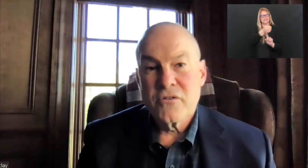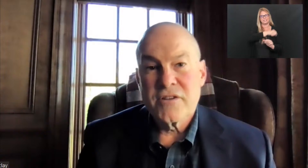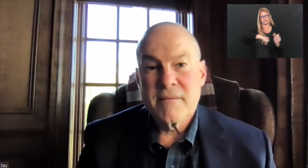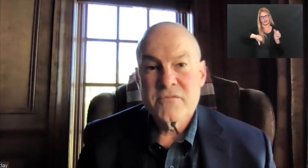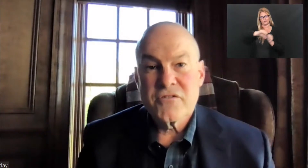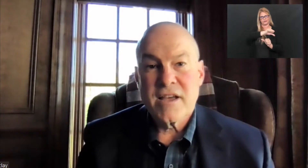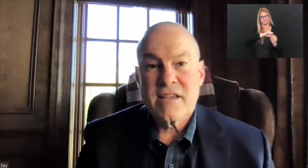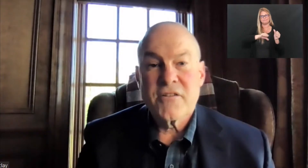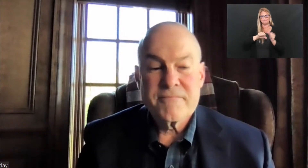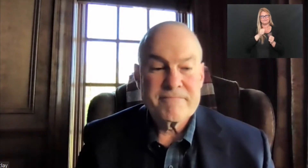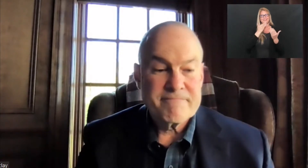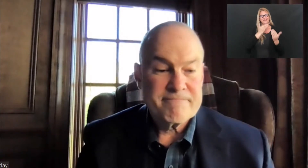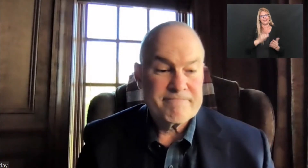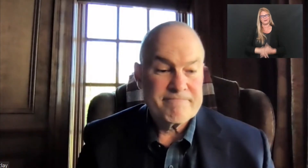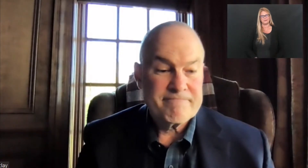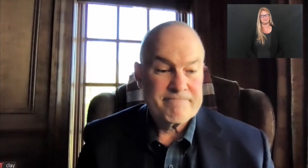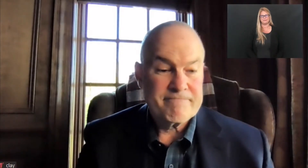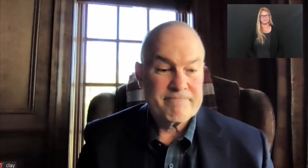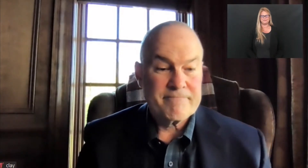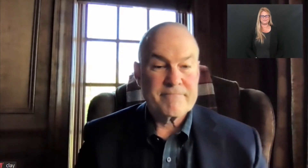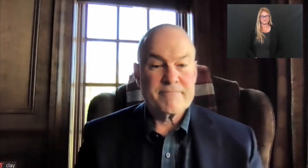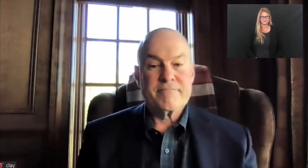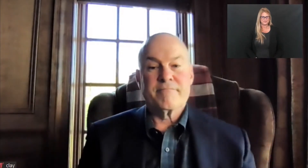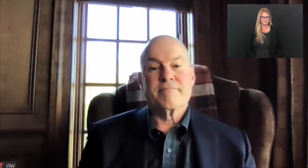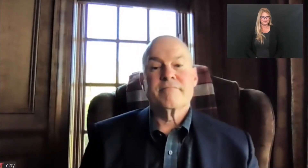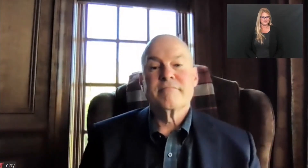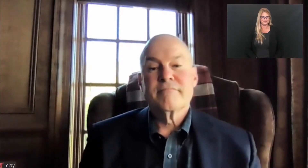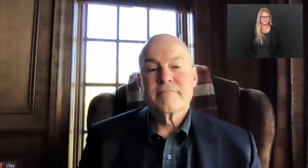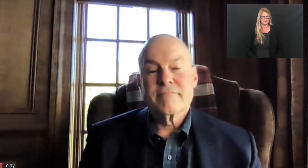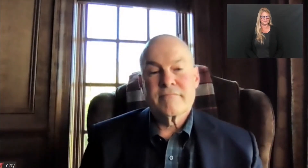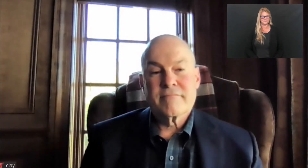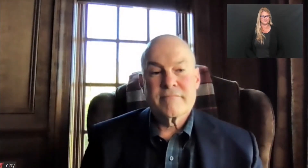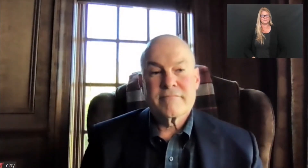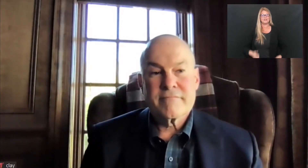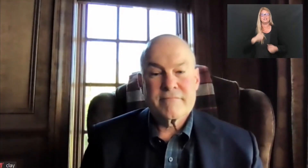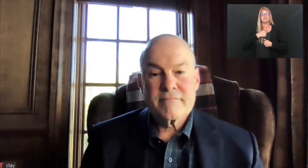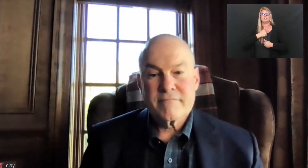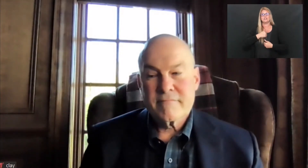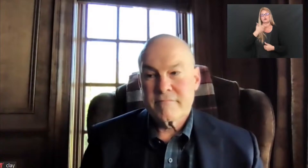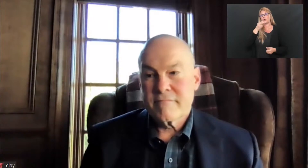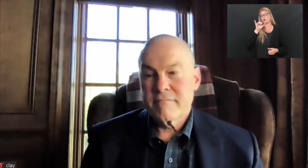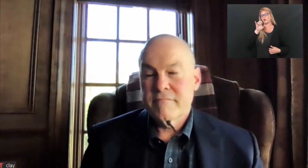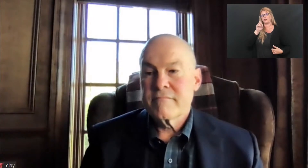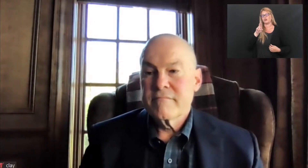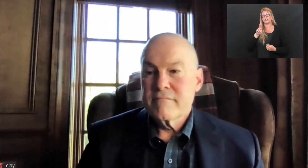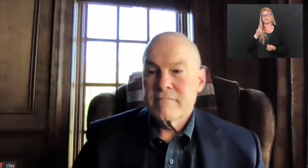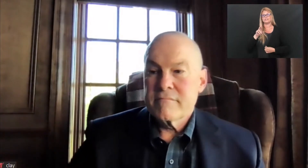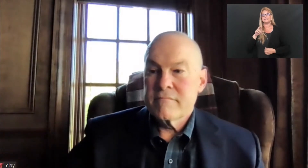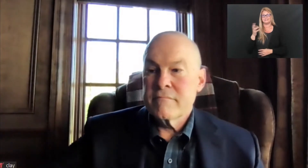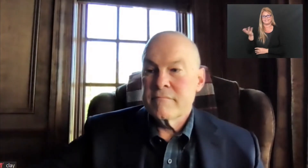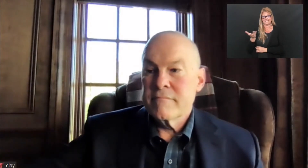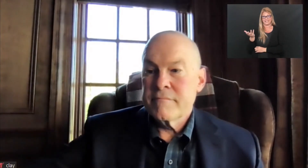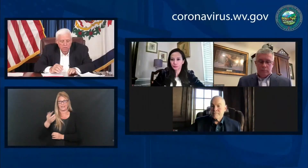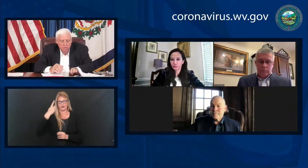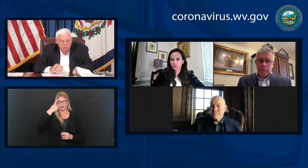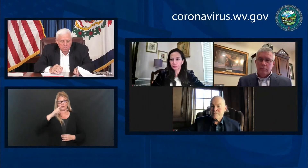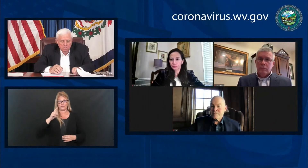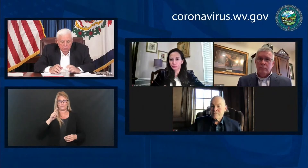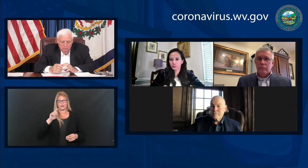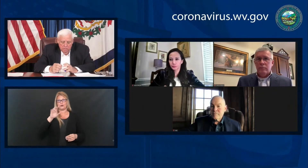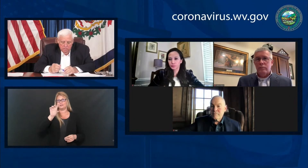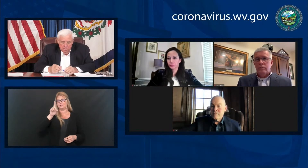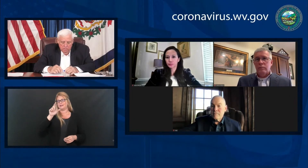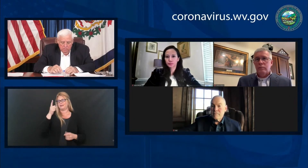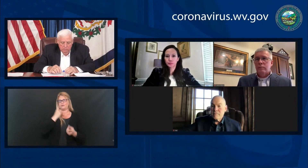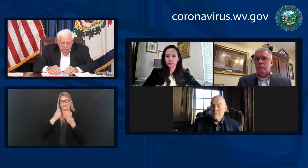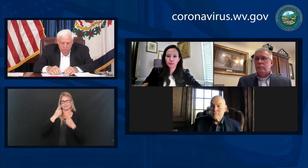done the whole time. So thank you. All right, thank you, Dr. Marsh. Major General Jim Hoyer, Director of the Joint Interagency Task Force, and Dr. Ayn Amjad,